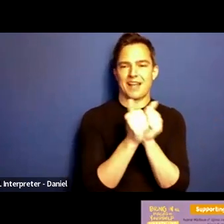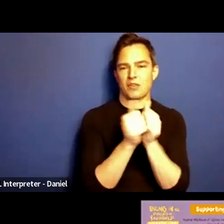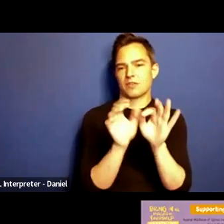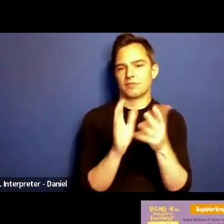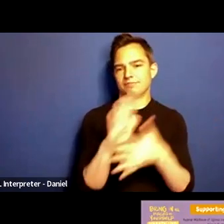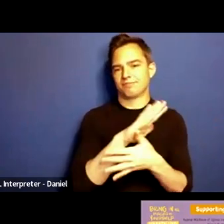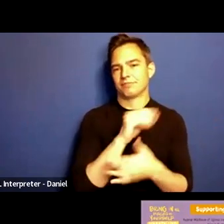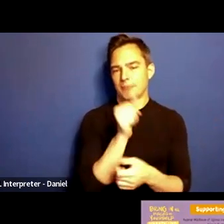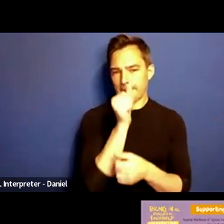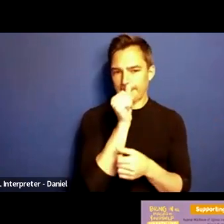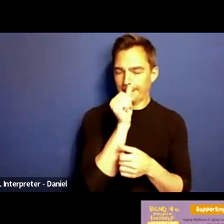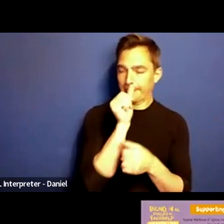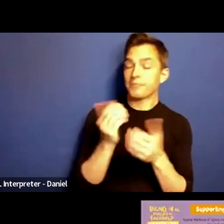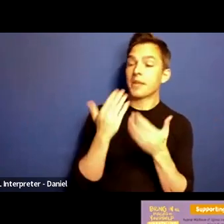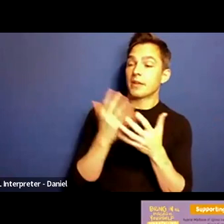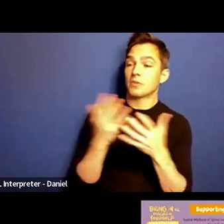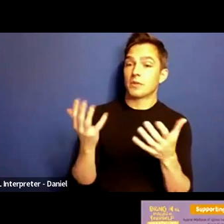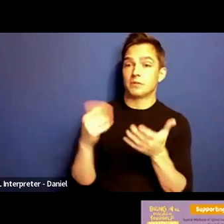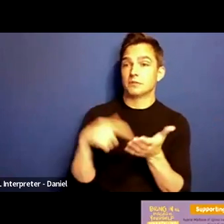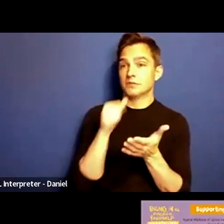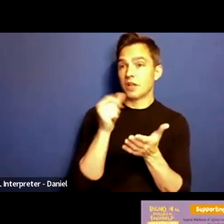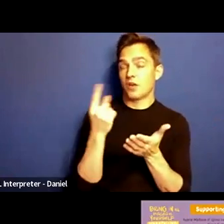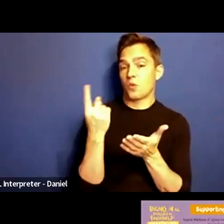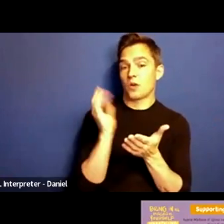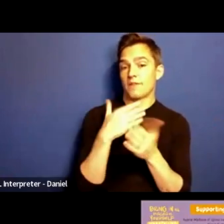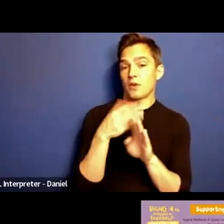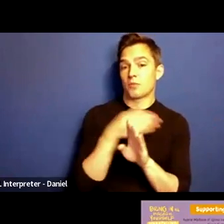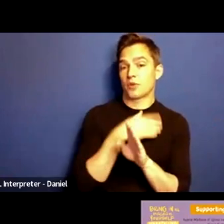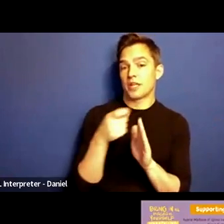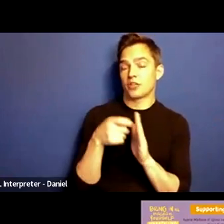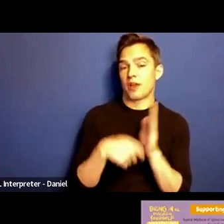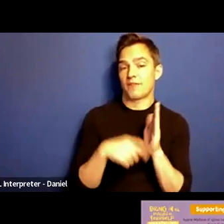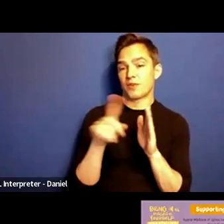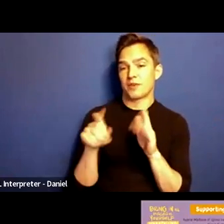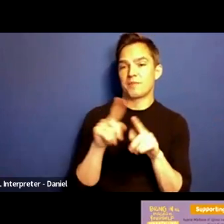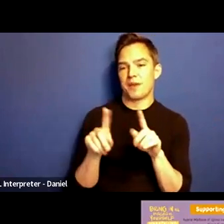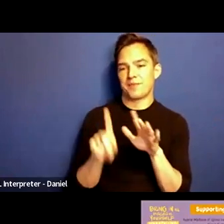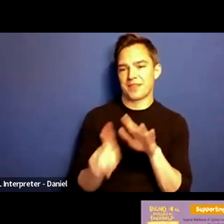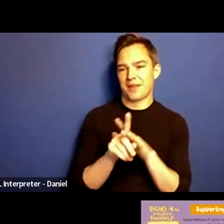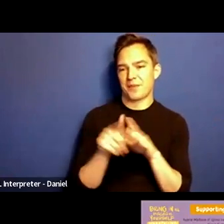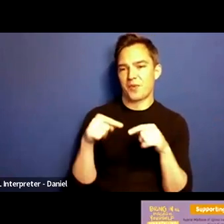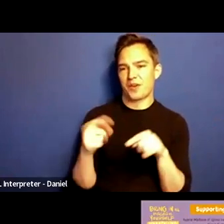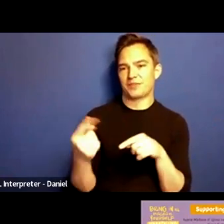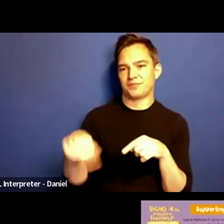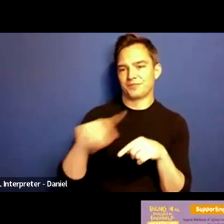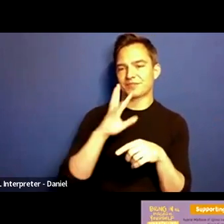Thank you so much. And so this is not one of our pre-drafted questions, but it came up as you all were talking for me.